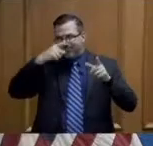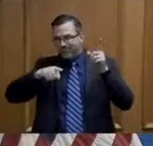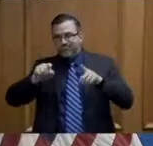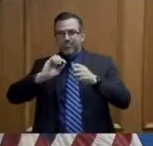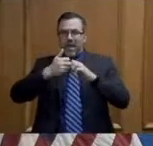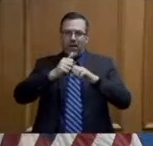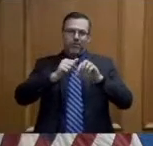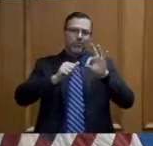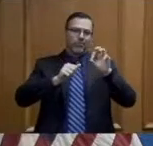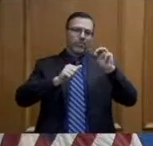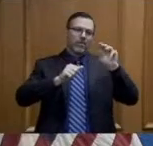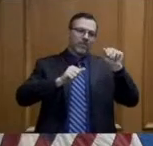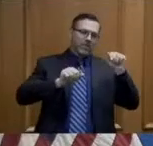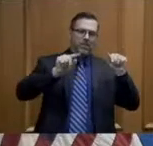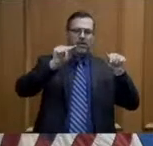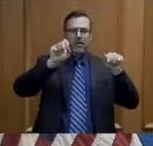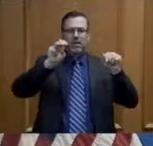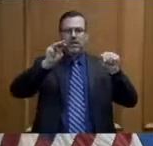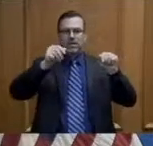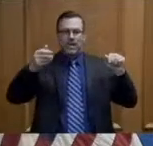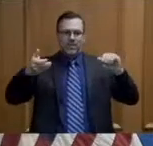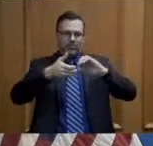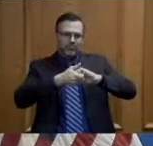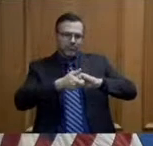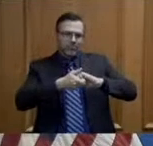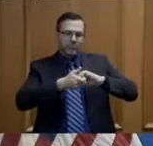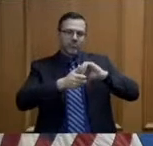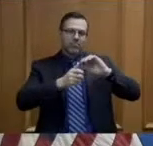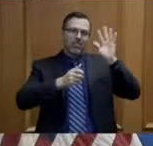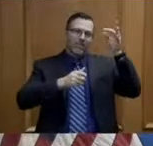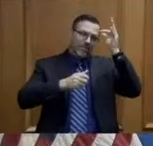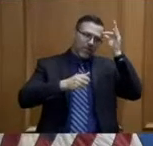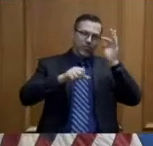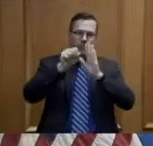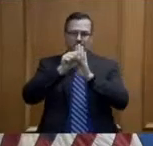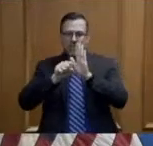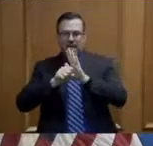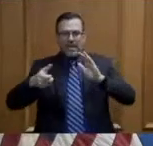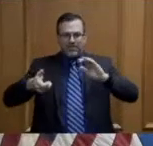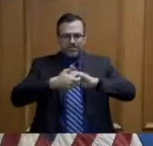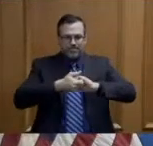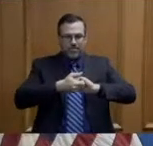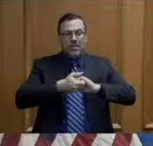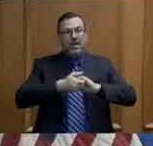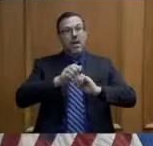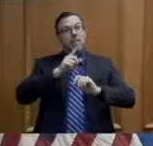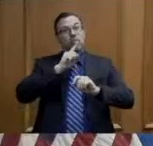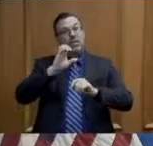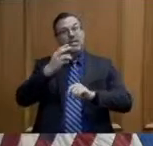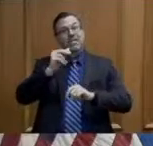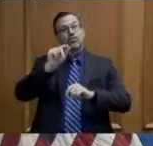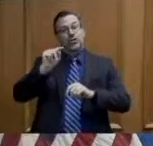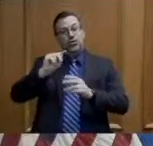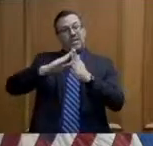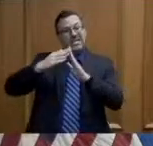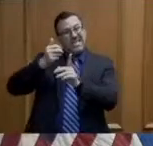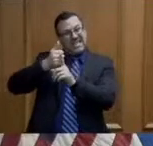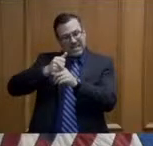TEMA, federal level, state level, but most importantly, the local level went right to work. The